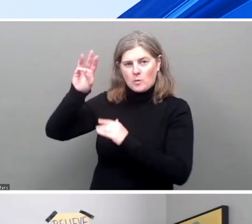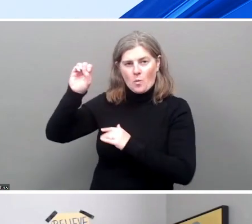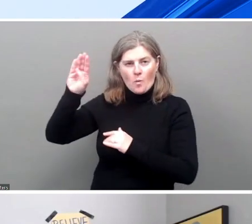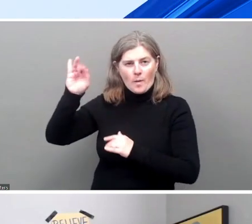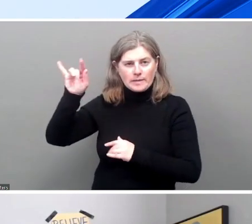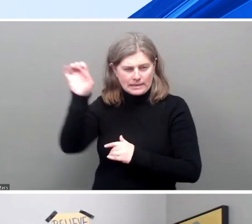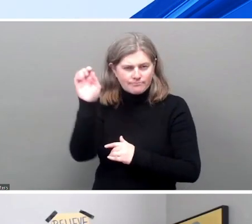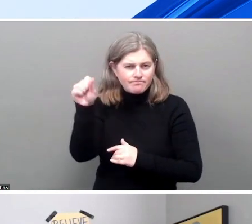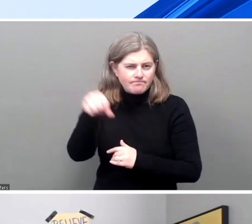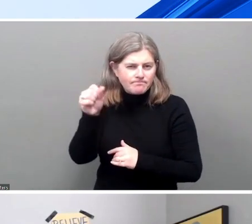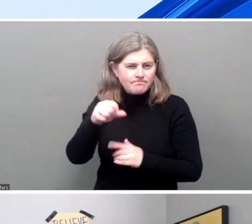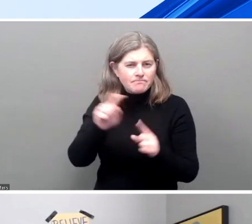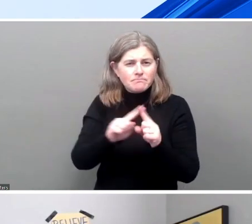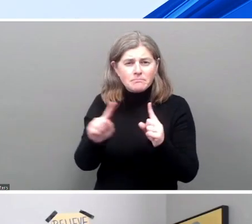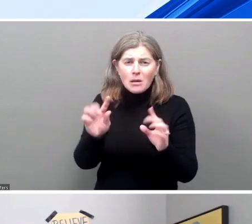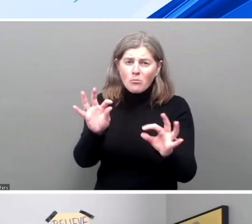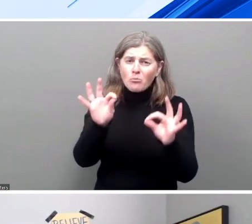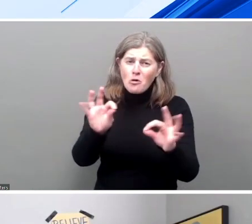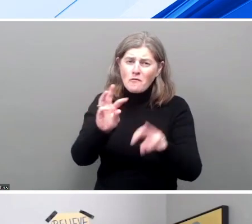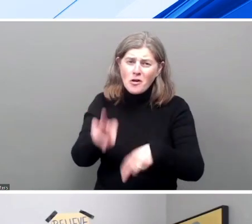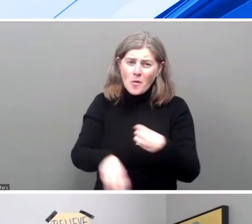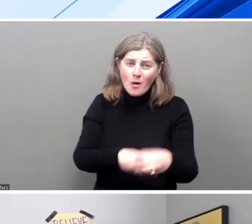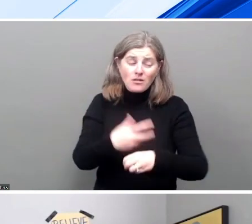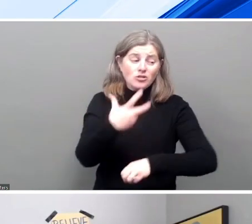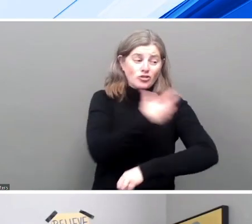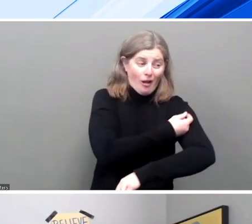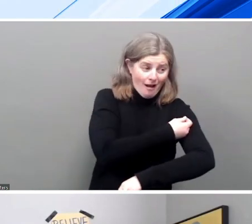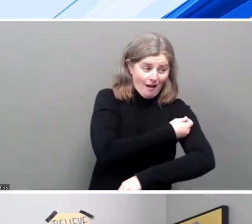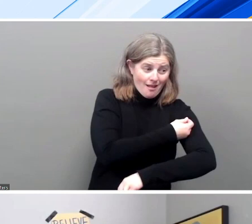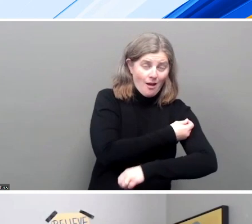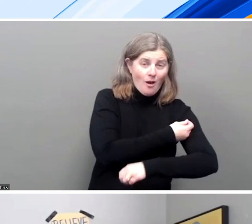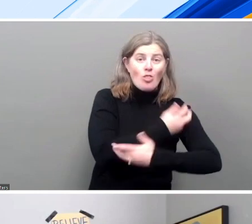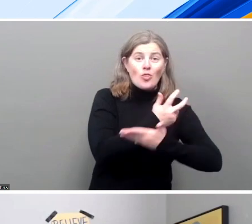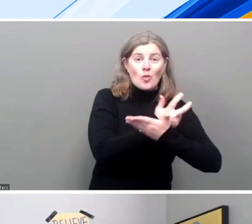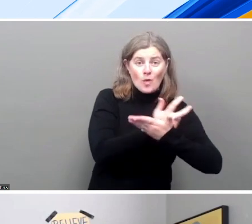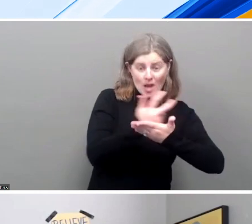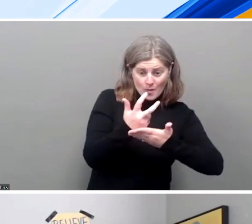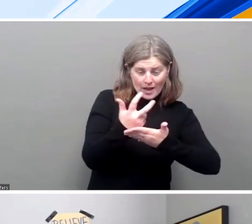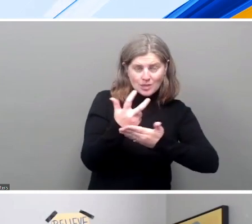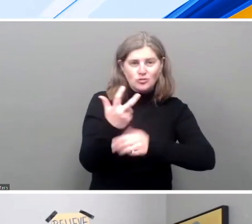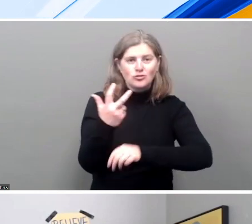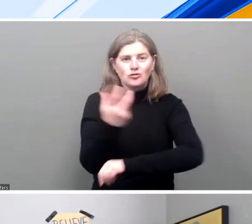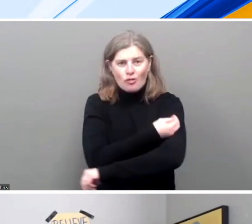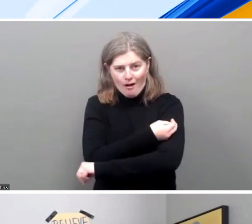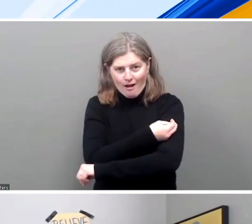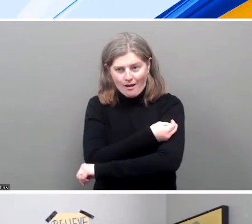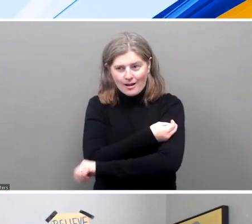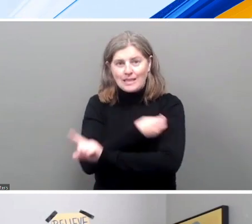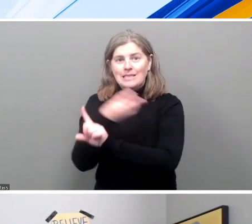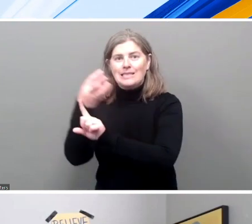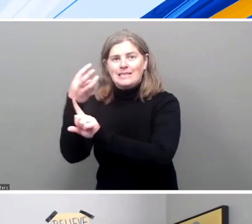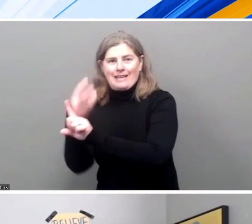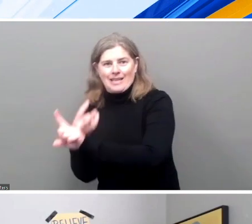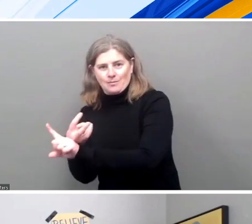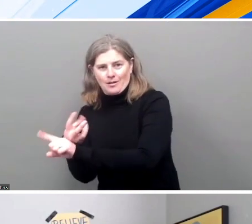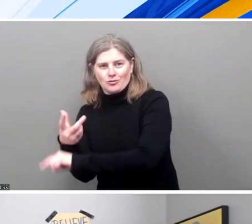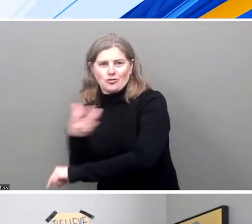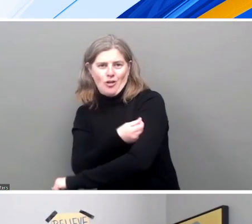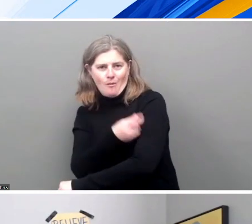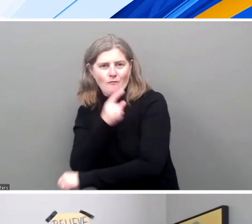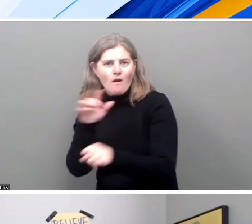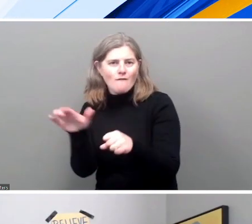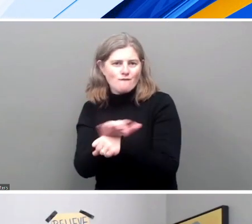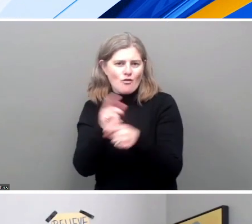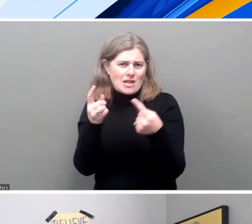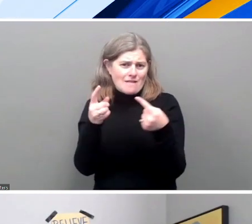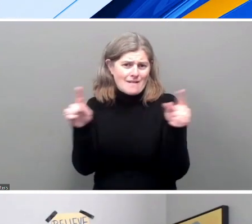mean, it's the ideal is to get it within the period of 42 days grace period to be fully effective. I don't know